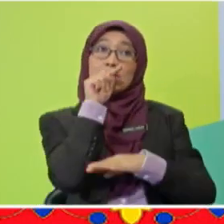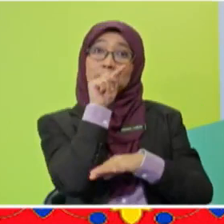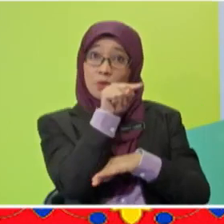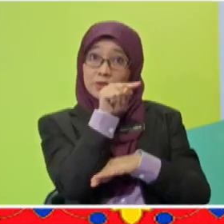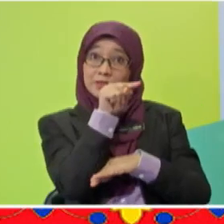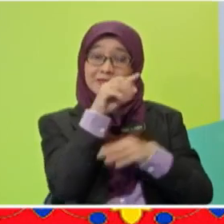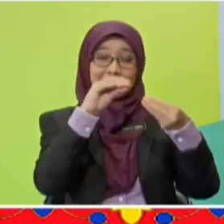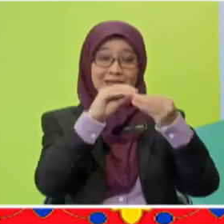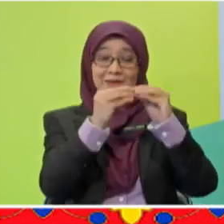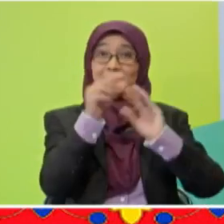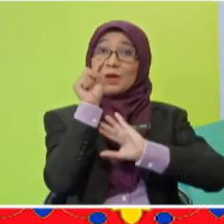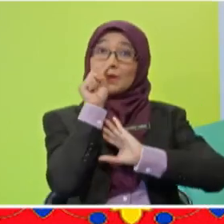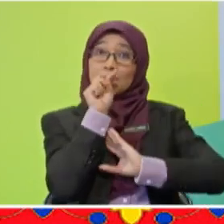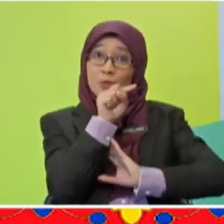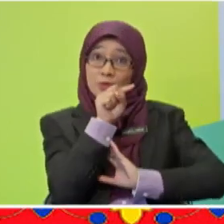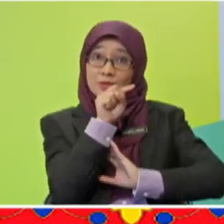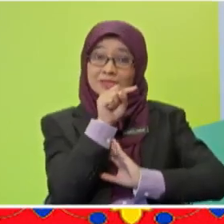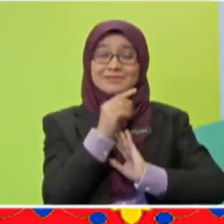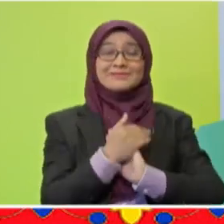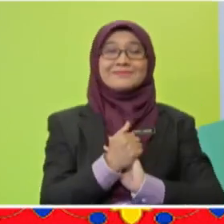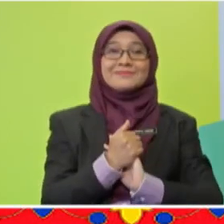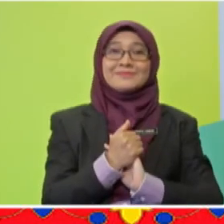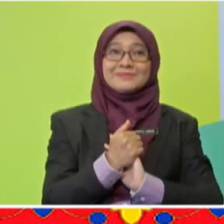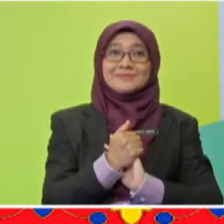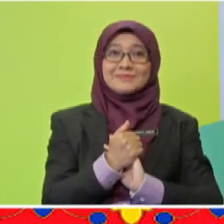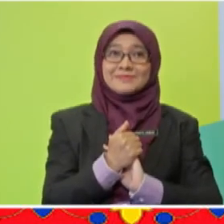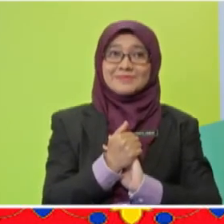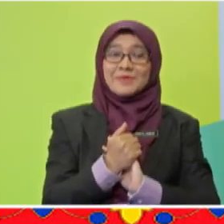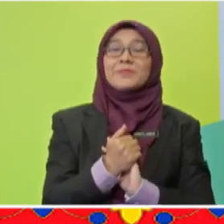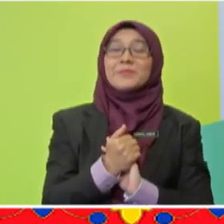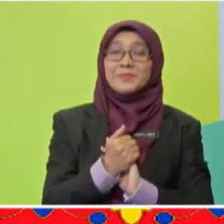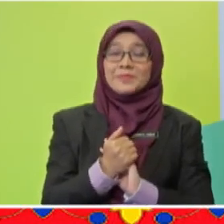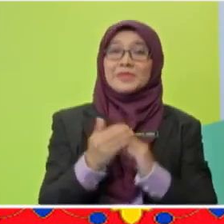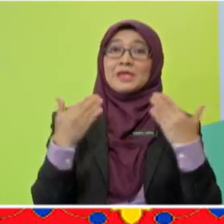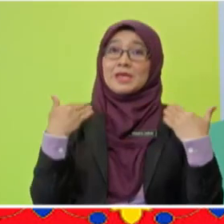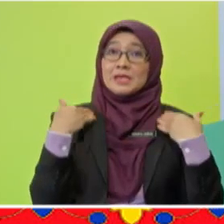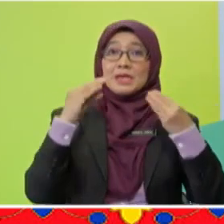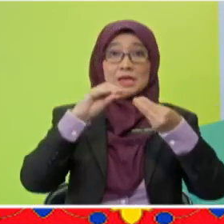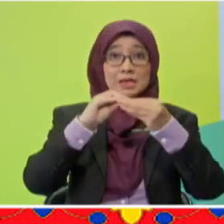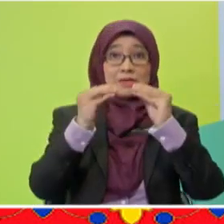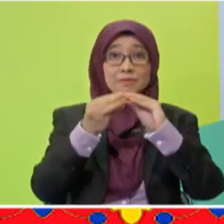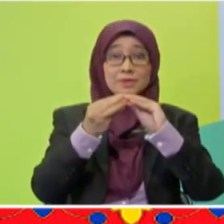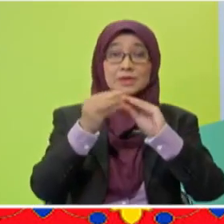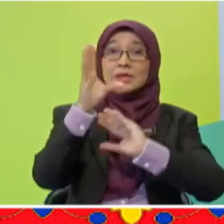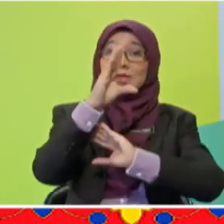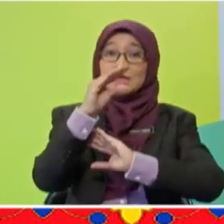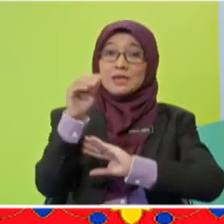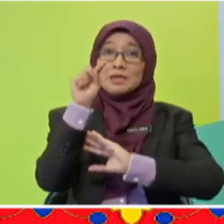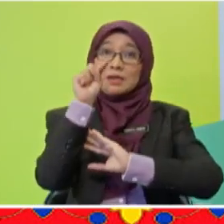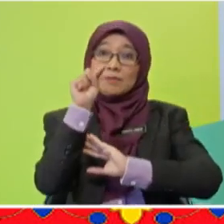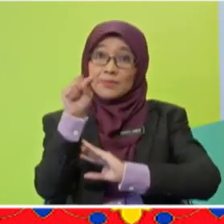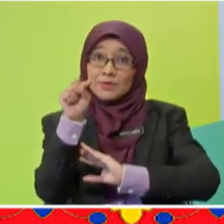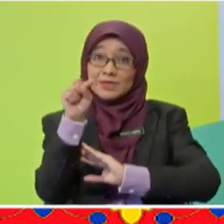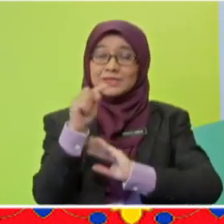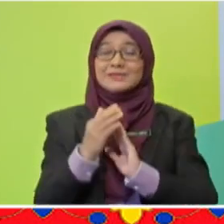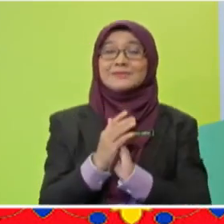have decimal point. Perhaps Okay. the number of figures Okay. that we have after the point, if that is Yes. right. Okay. Yeah.